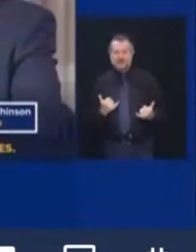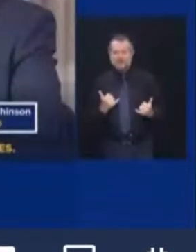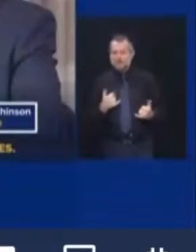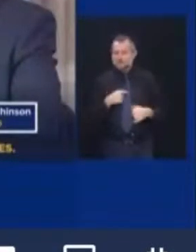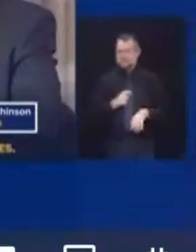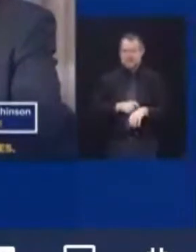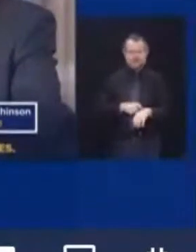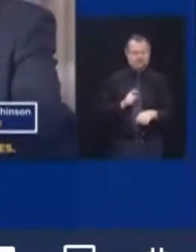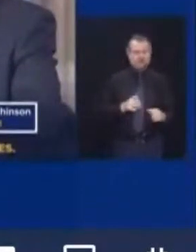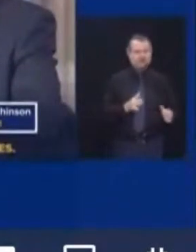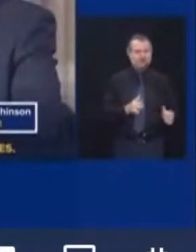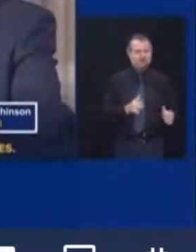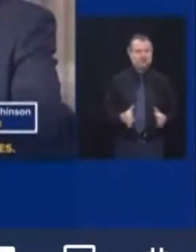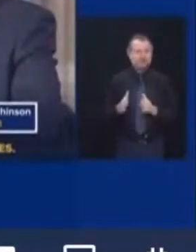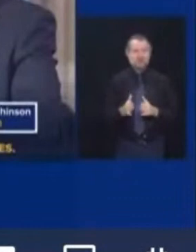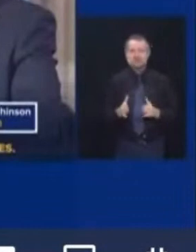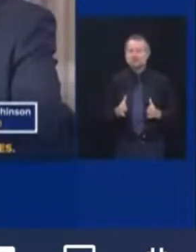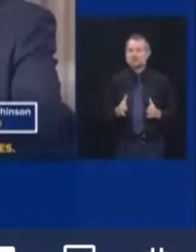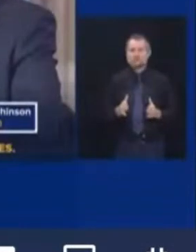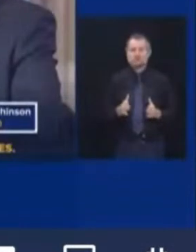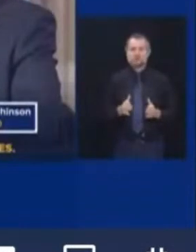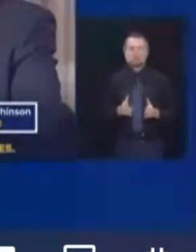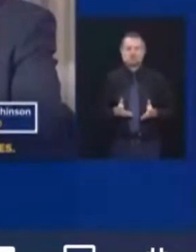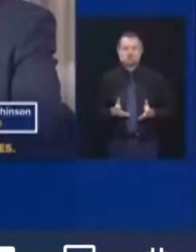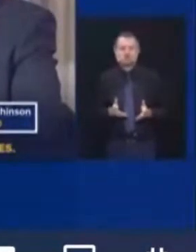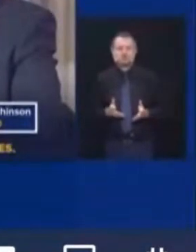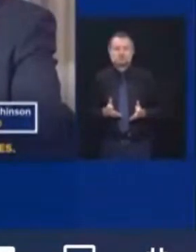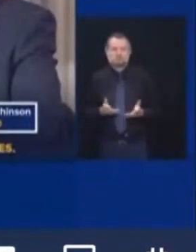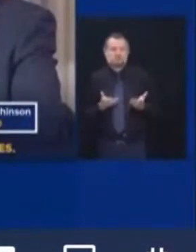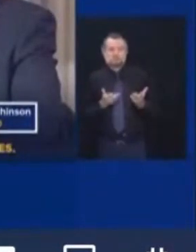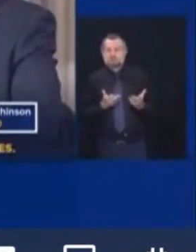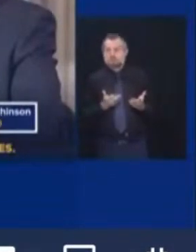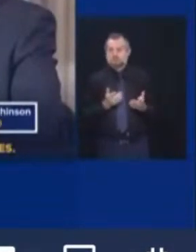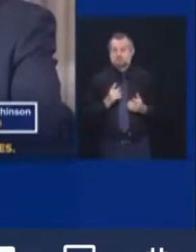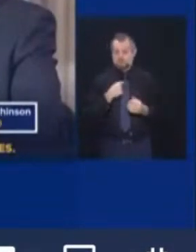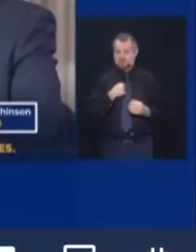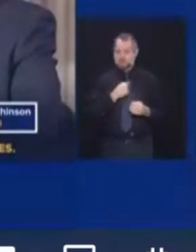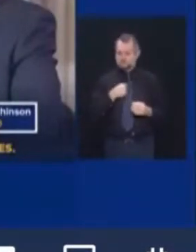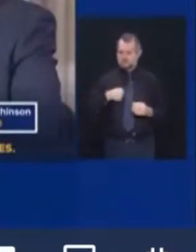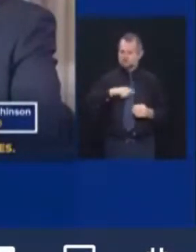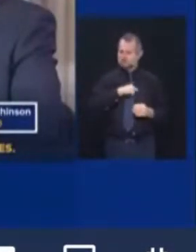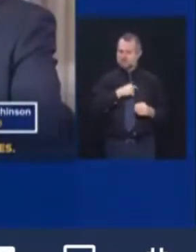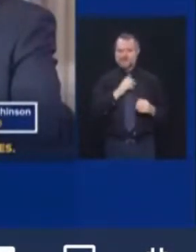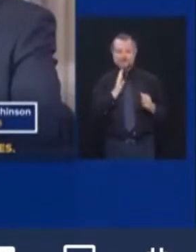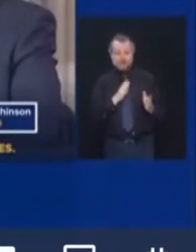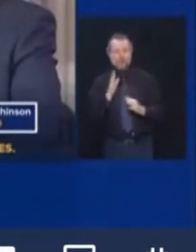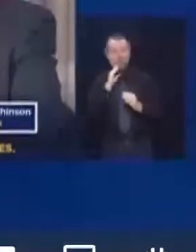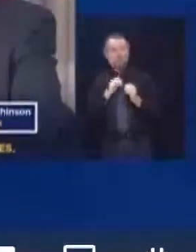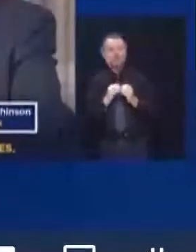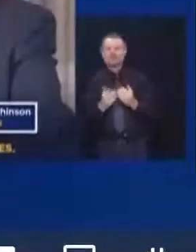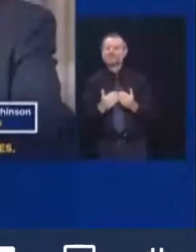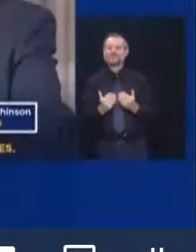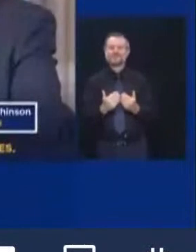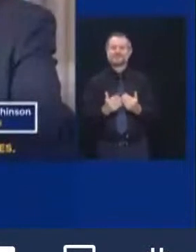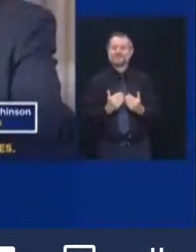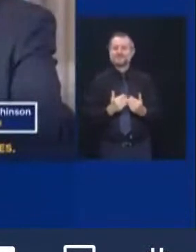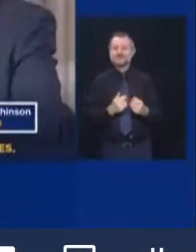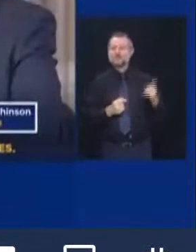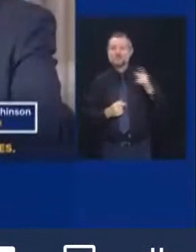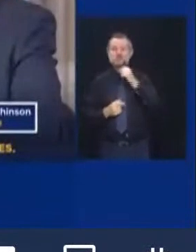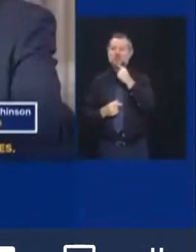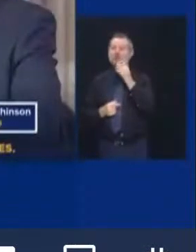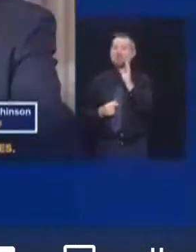in place. We can have a plan. The plan is easy. Here's the plan: vaccinate